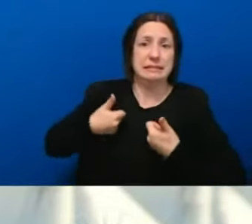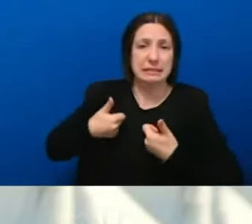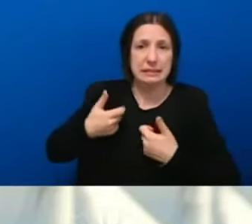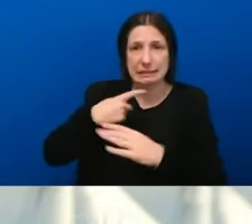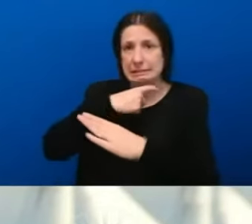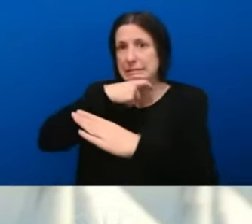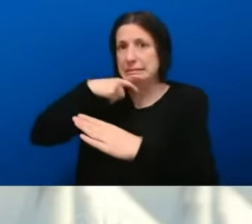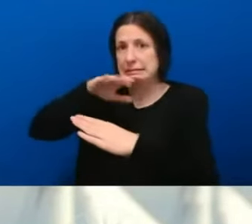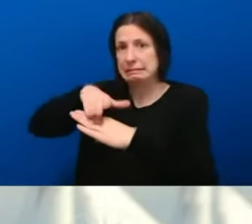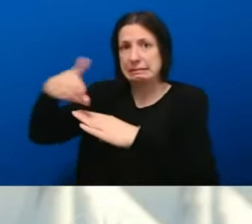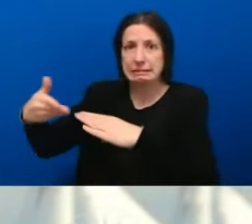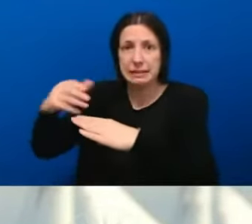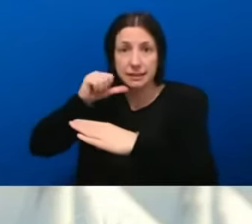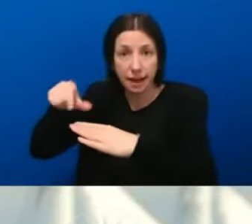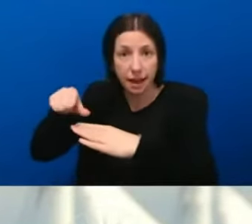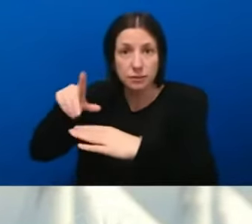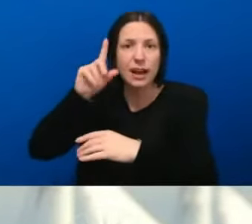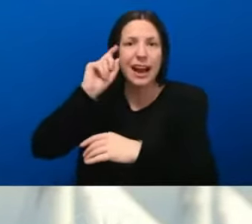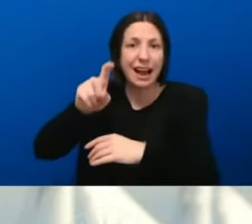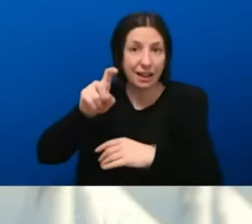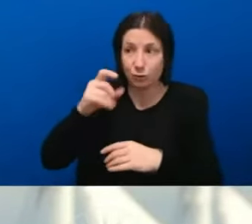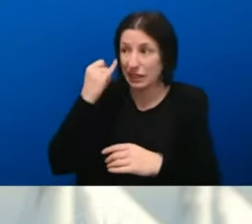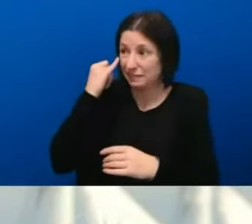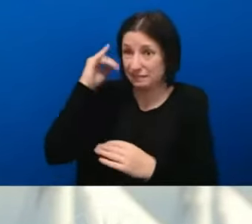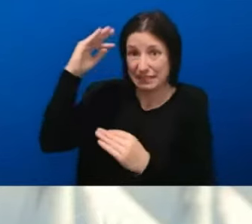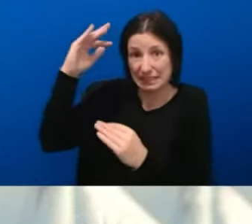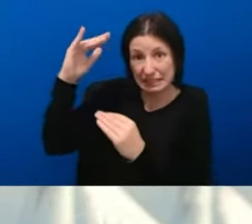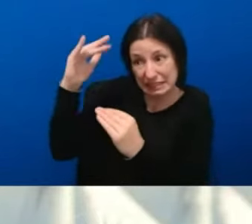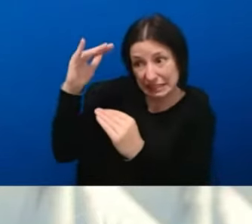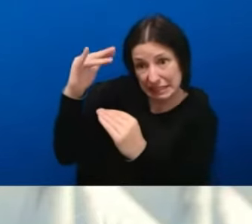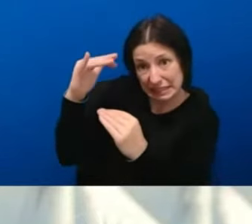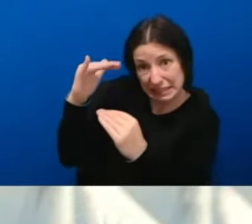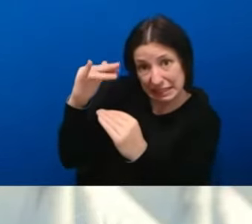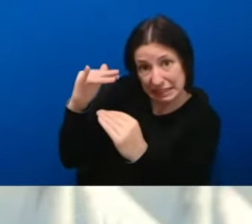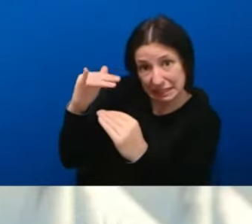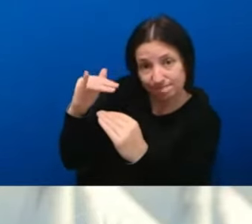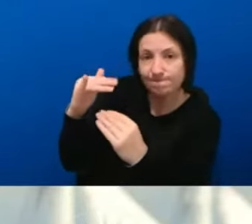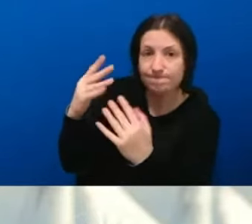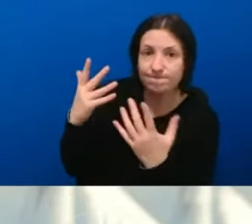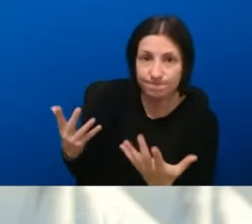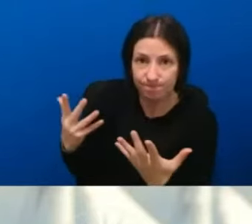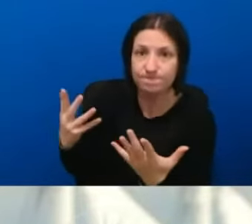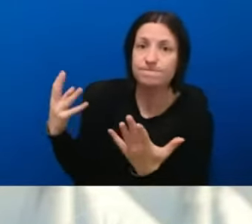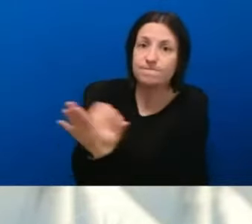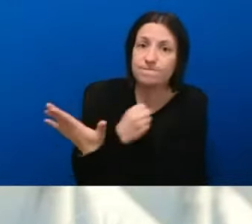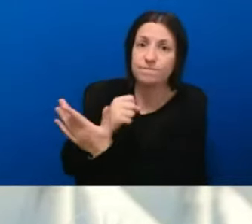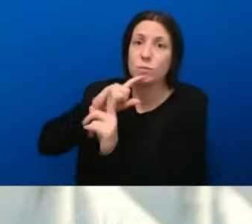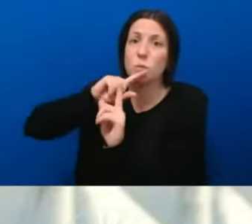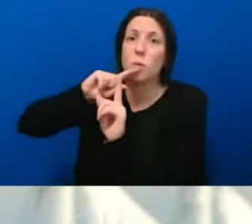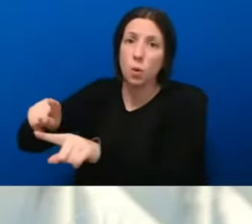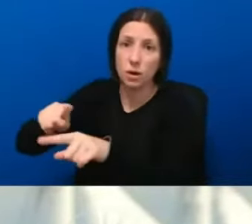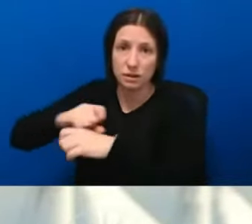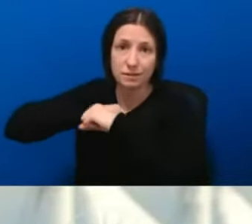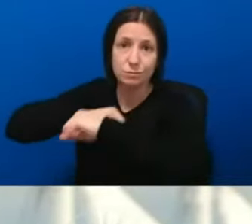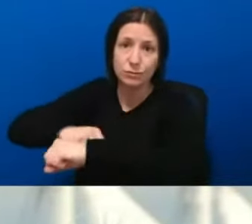to the remedy of a fish protection order. So the interests of